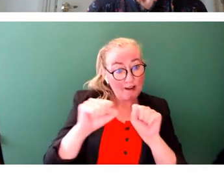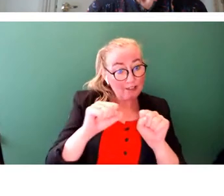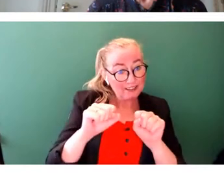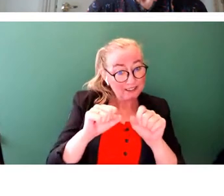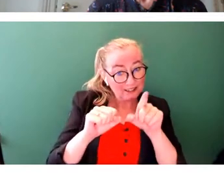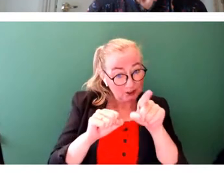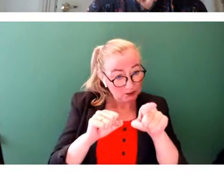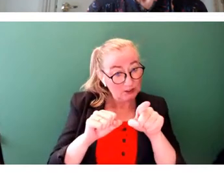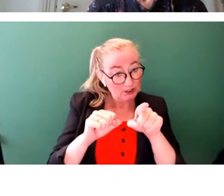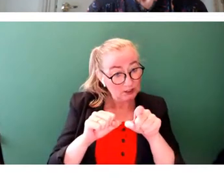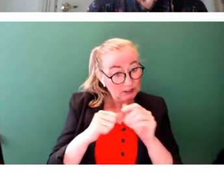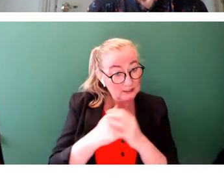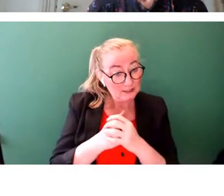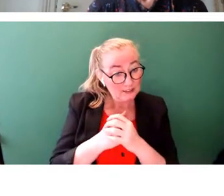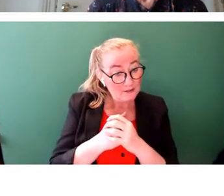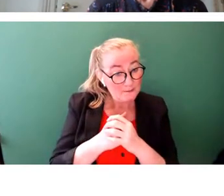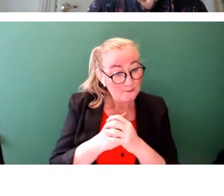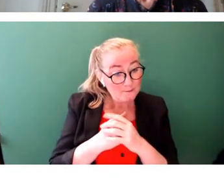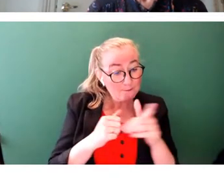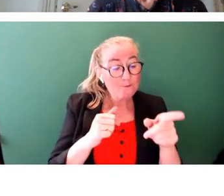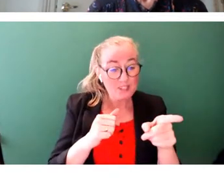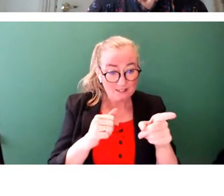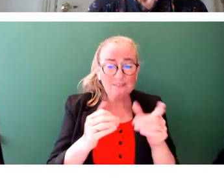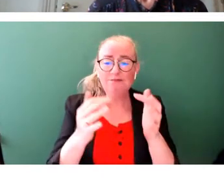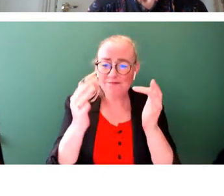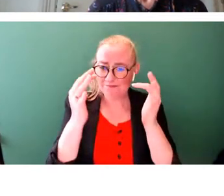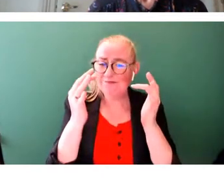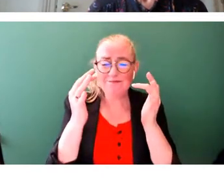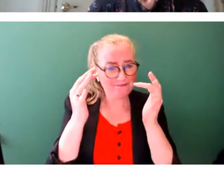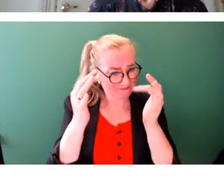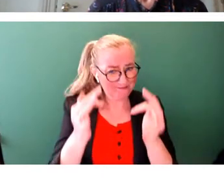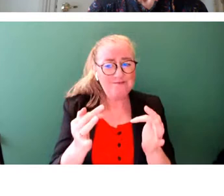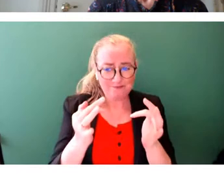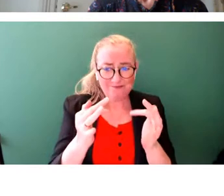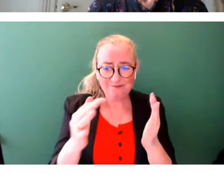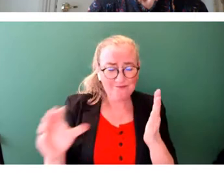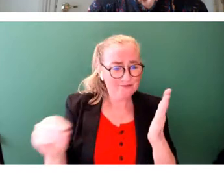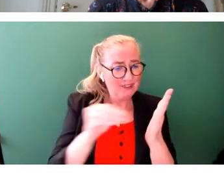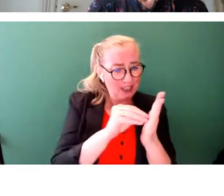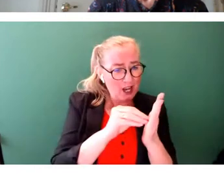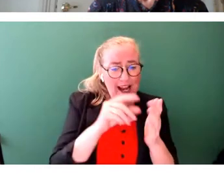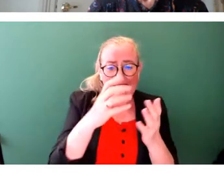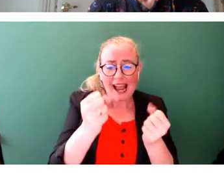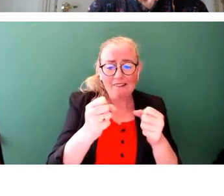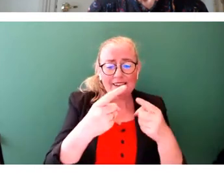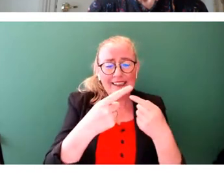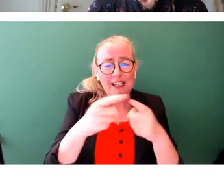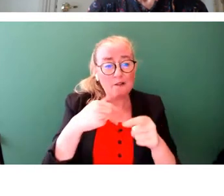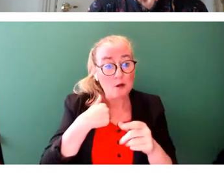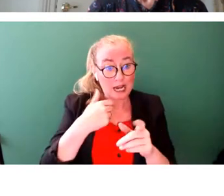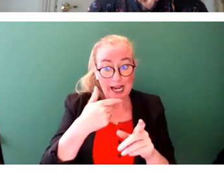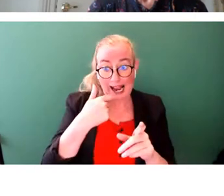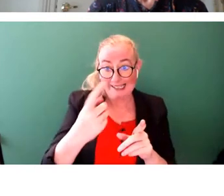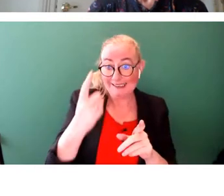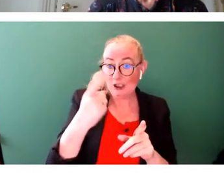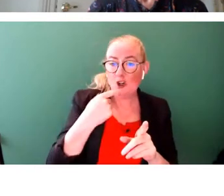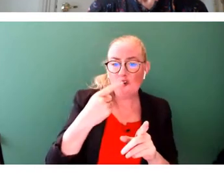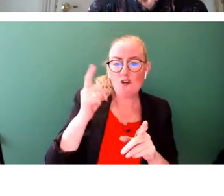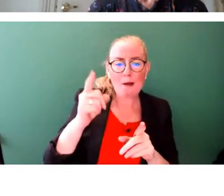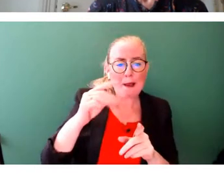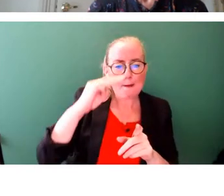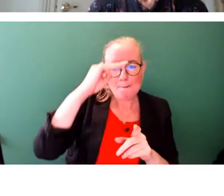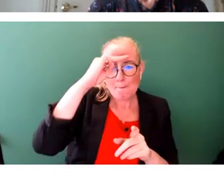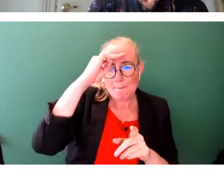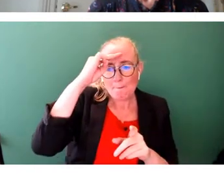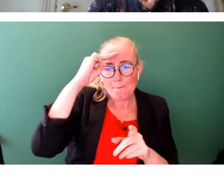team you work with? Certainly, I would do. Yeah, there's all sorts of. I've been recommending a couple of mindfulness apps